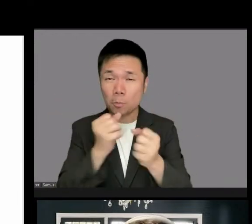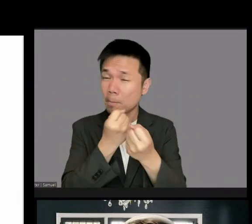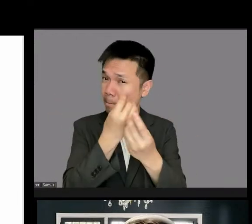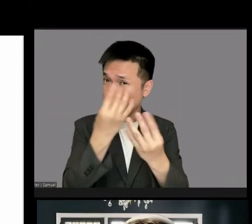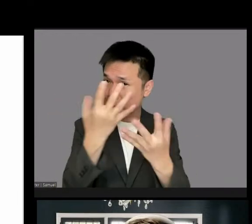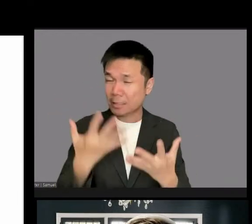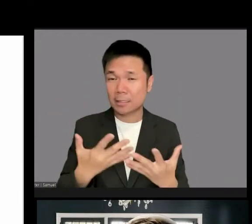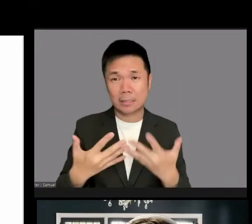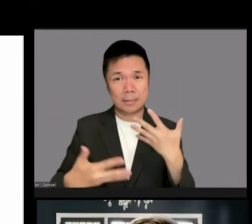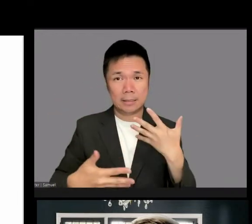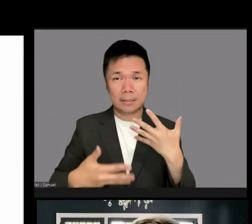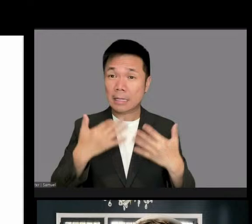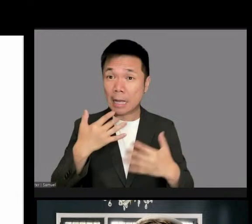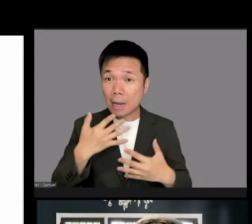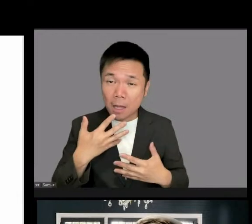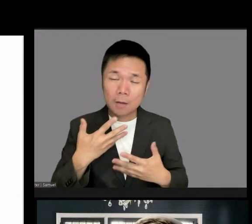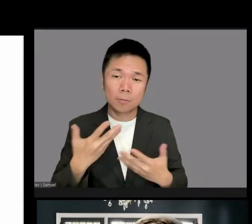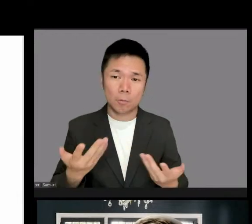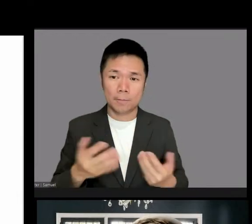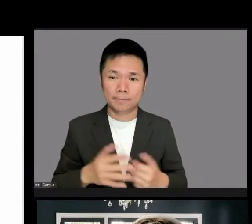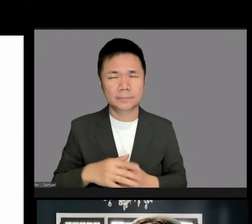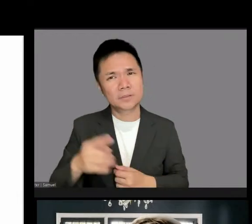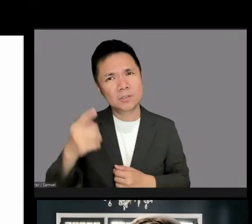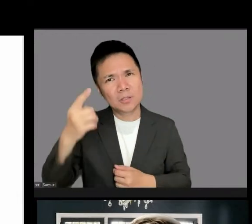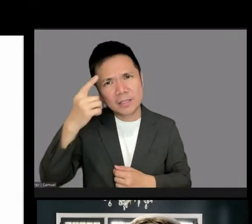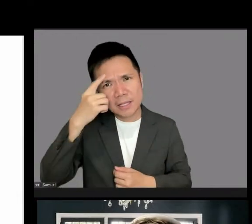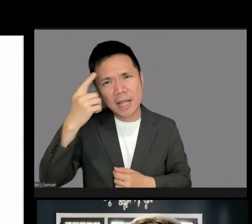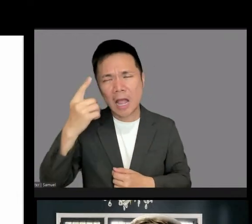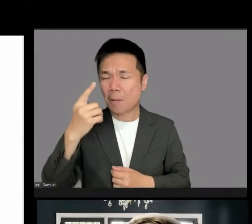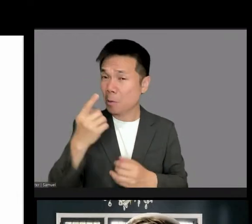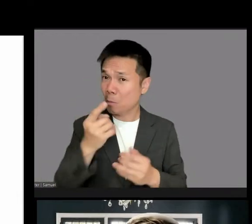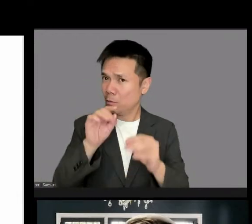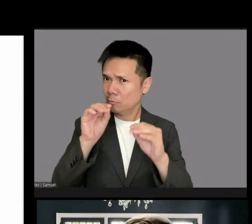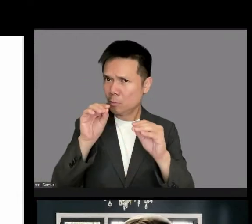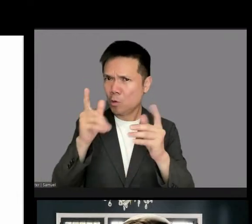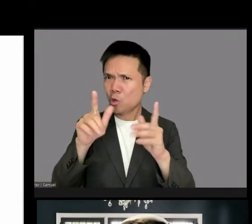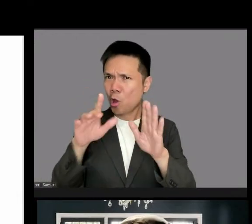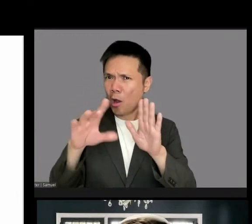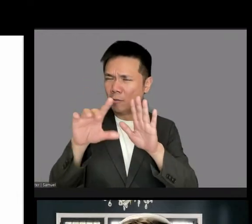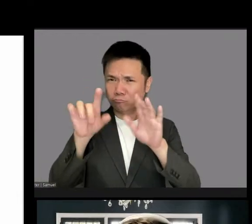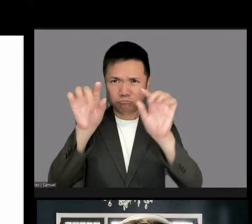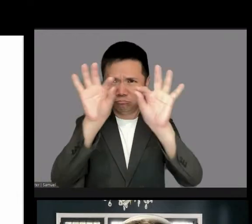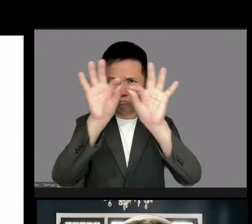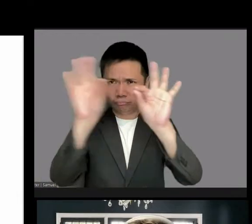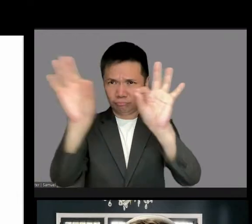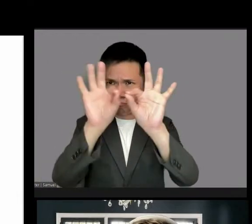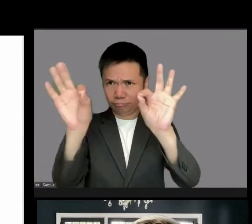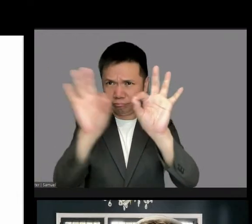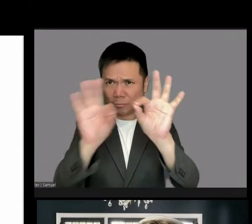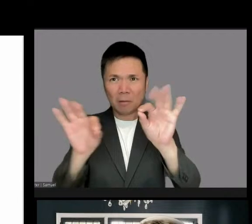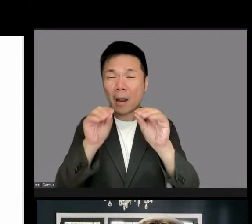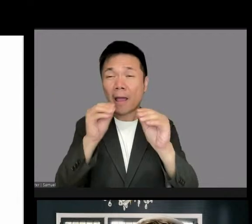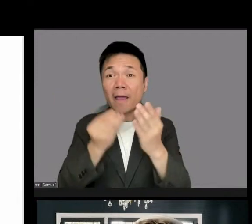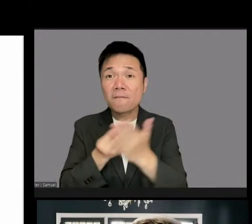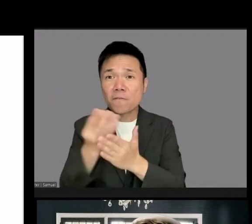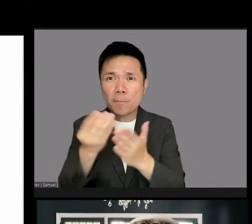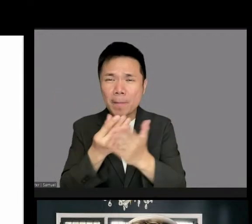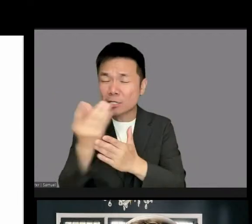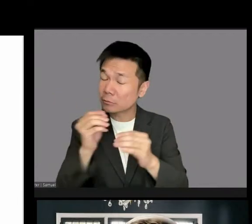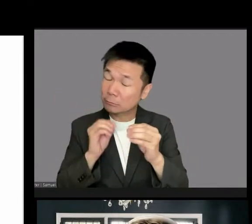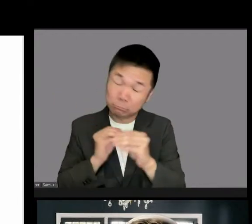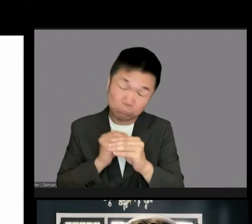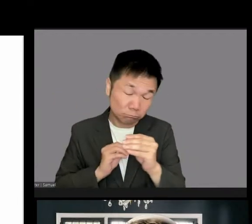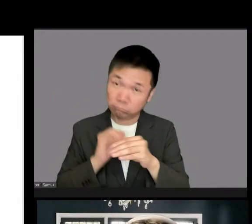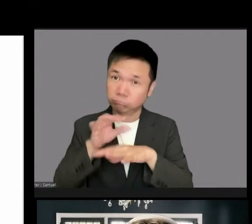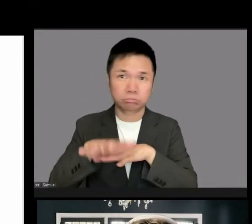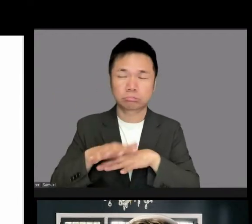and it's appropriate, you really want to think about how much information is on your page. Is it really overwhelming? And then number 4 would be